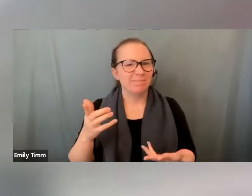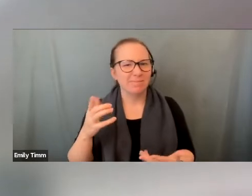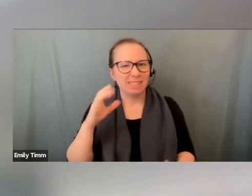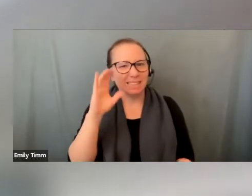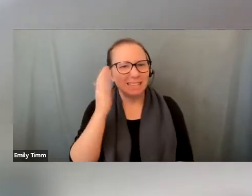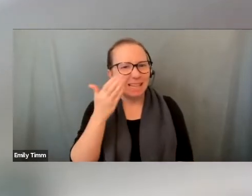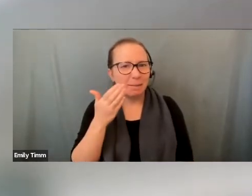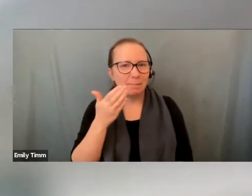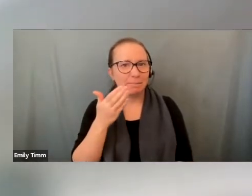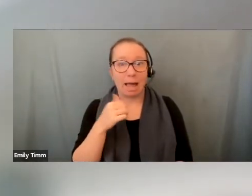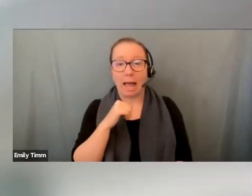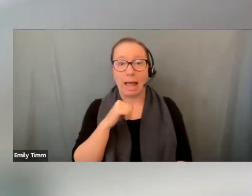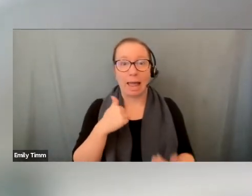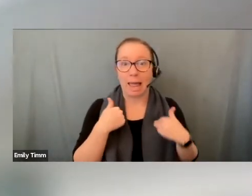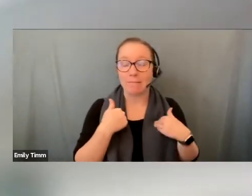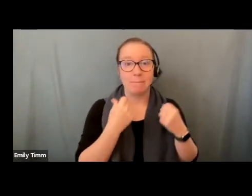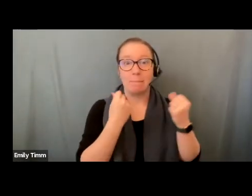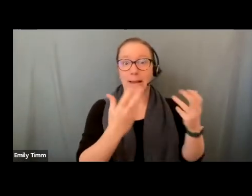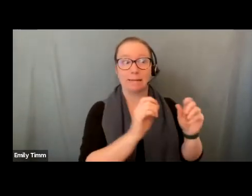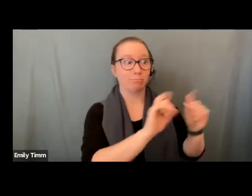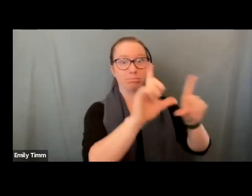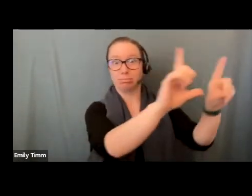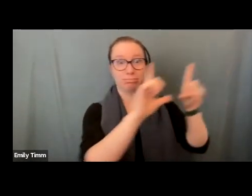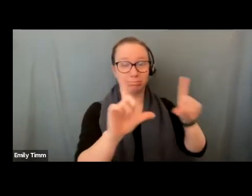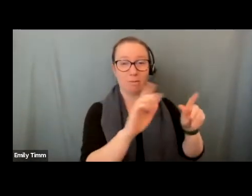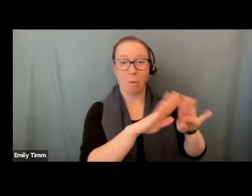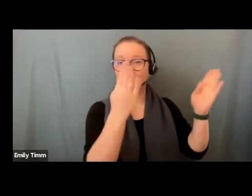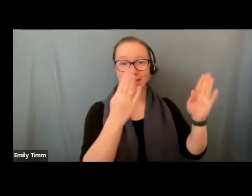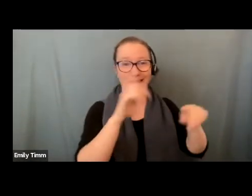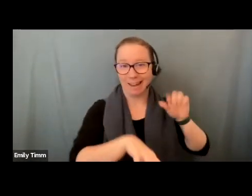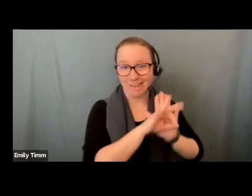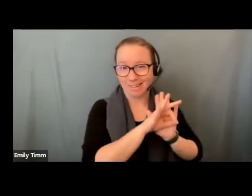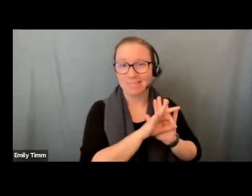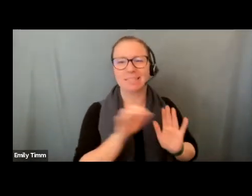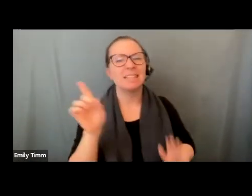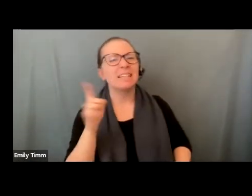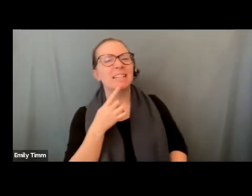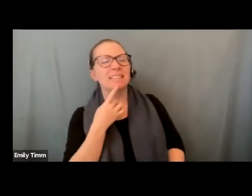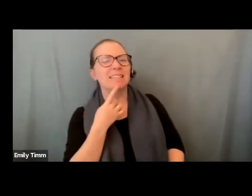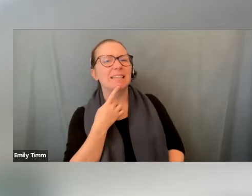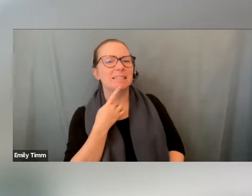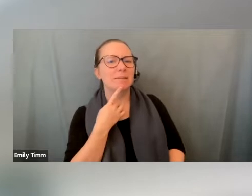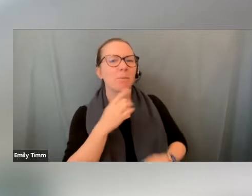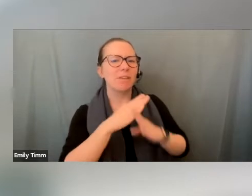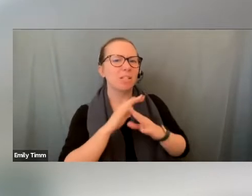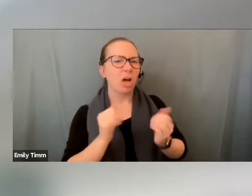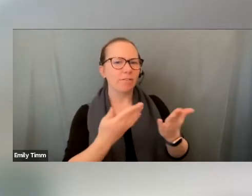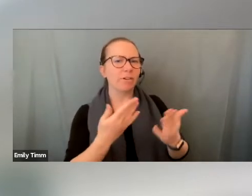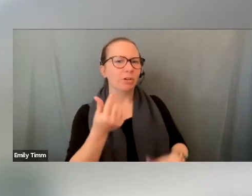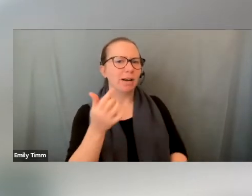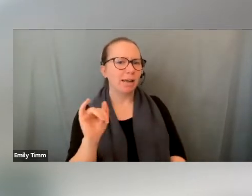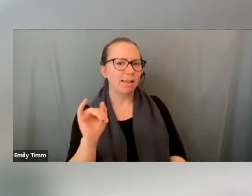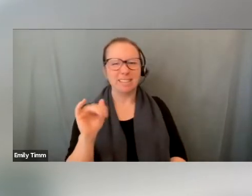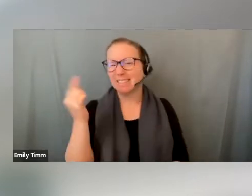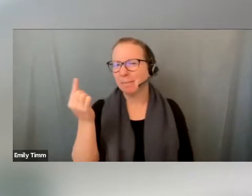ever close a window and I cannot find it. Okay, let me look for it. Does it say prevention offerings in Franklin, Grand Isle? Sounds